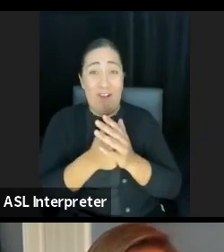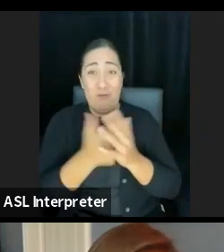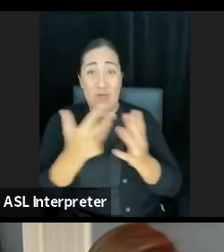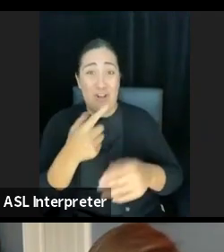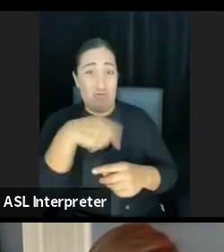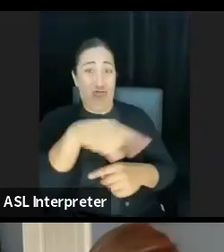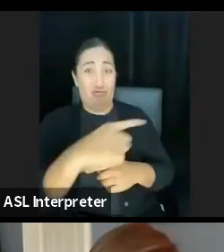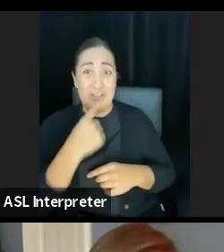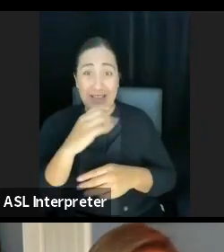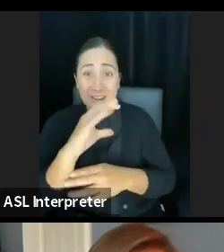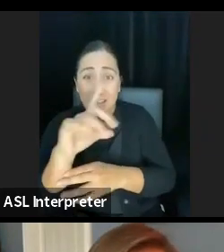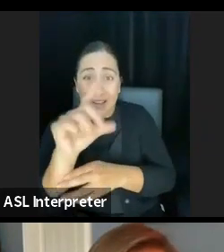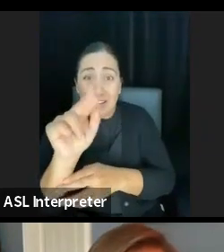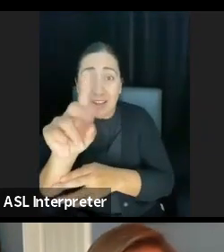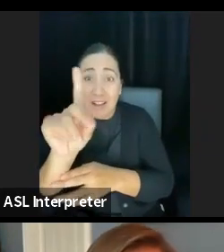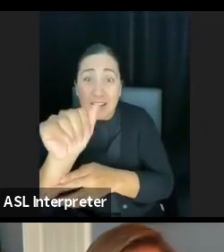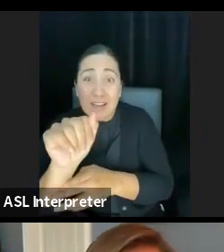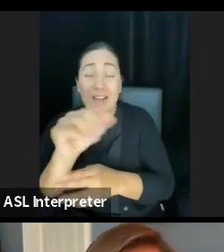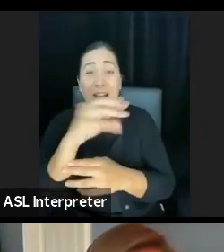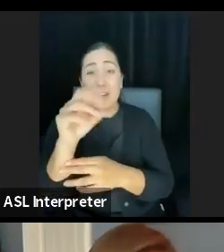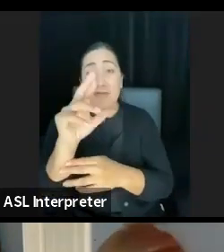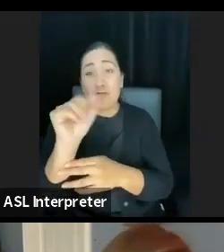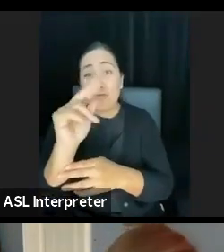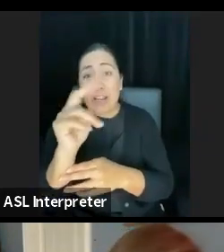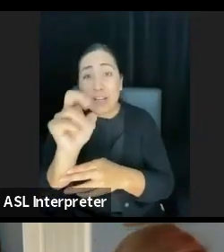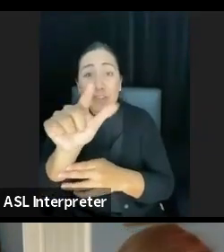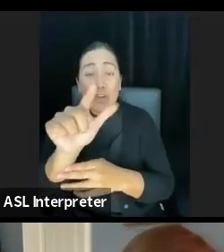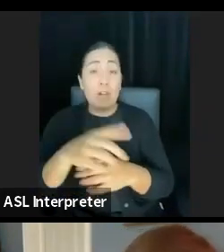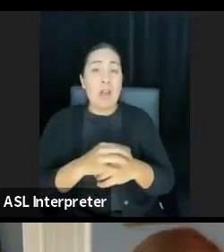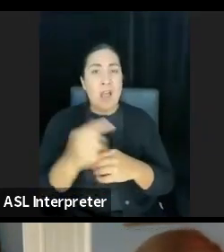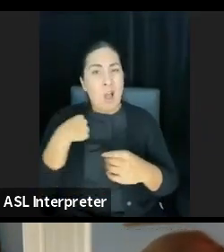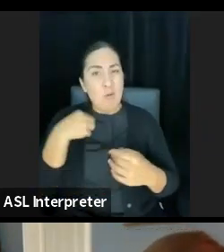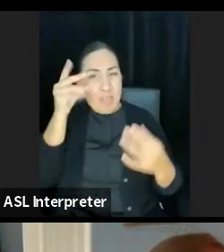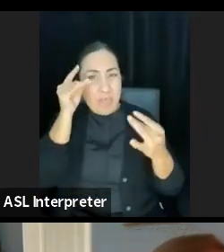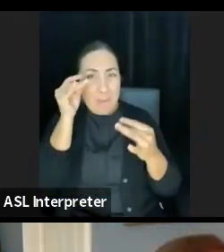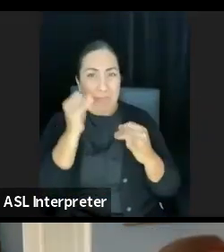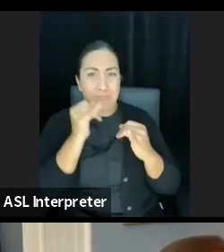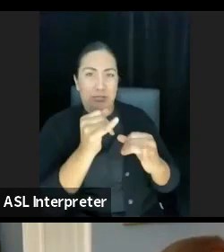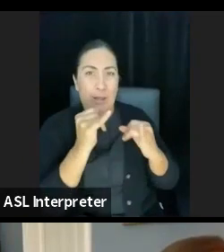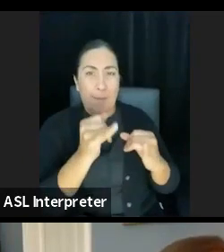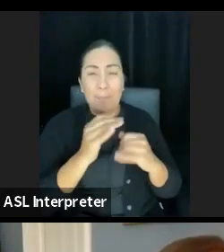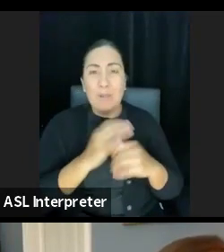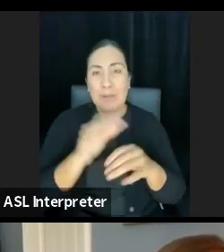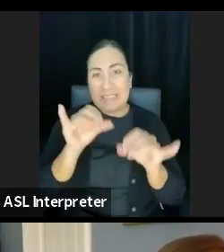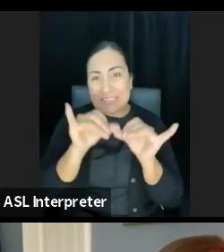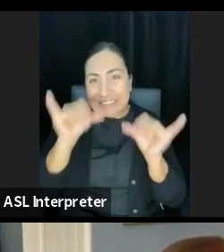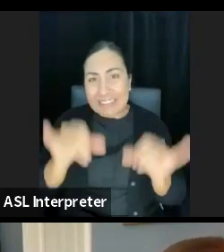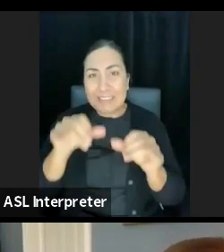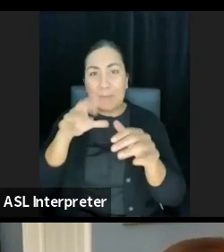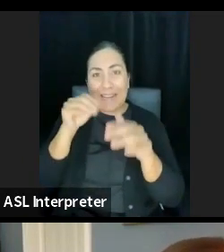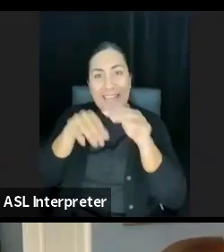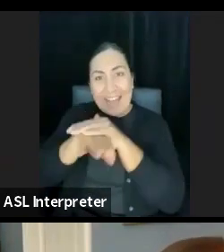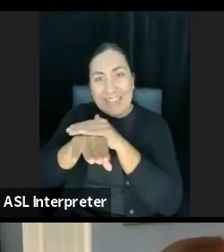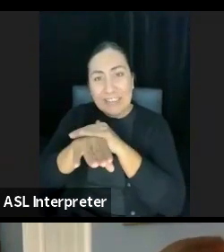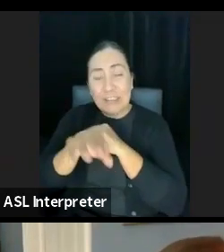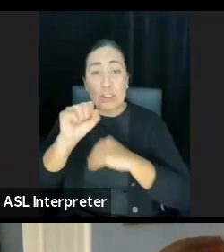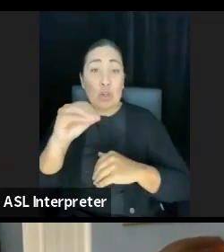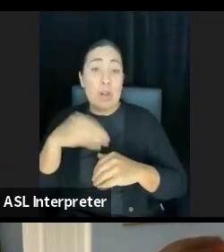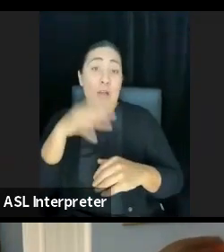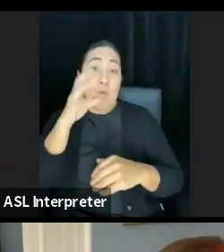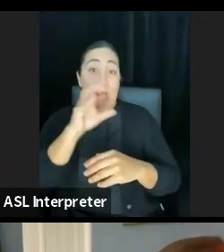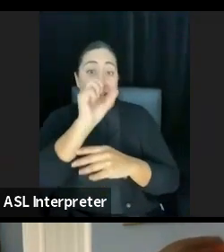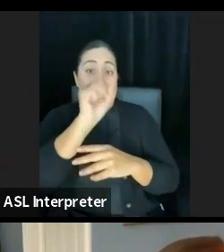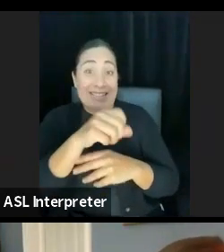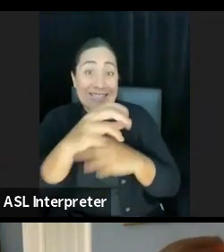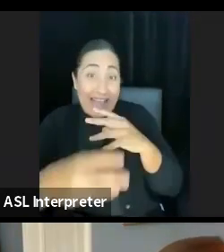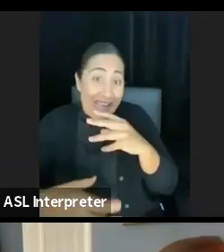And you know, I was thinking about this too, and about the system and access. So I'm gonna yes and you too,